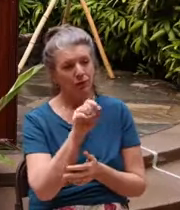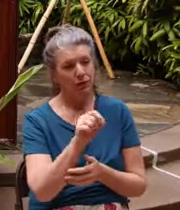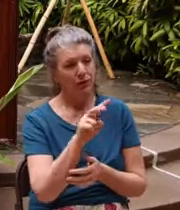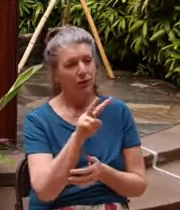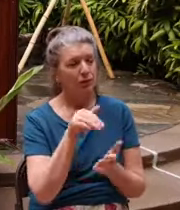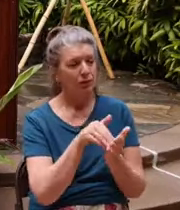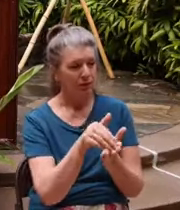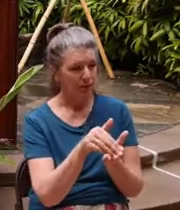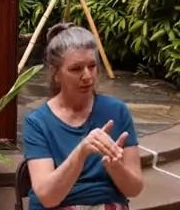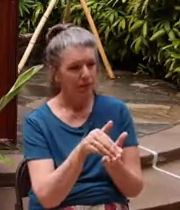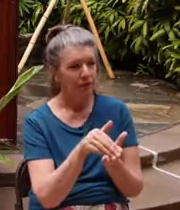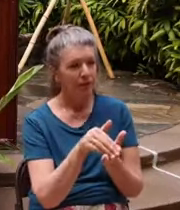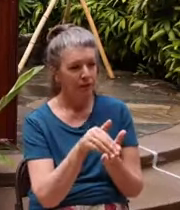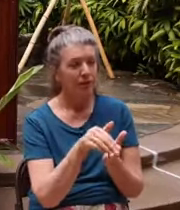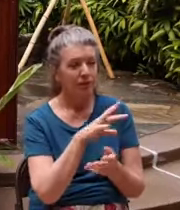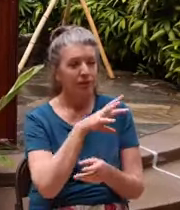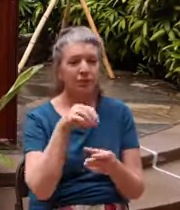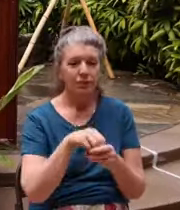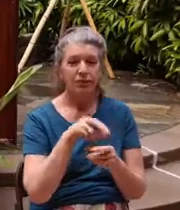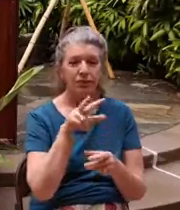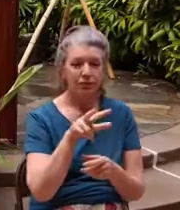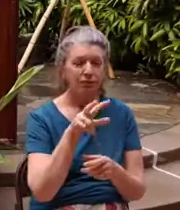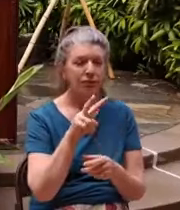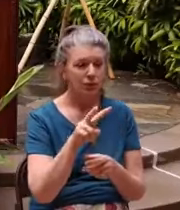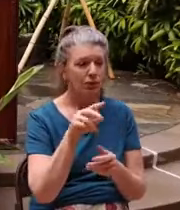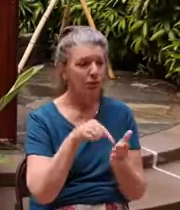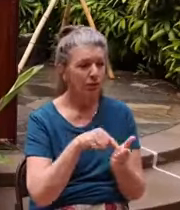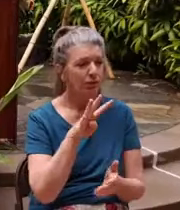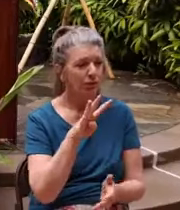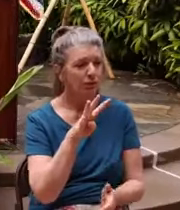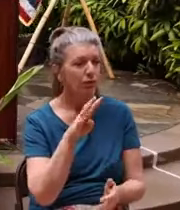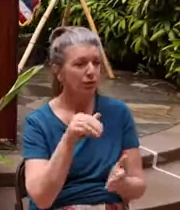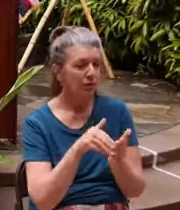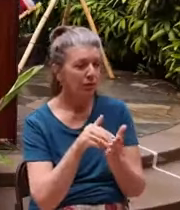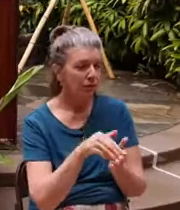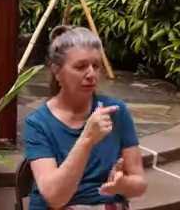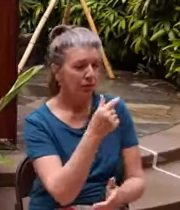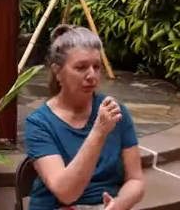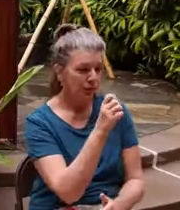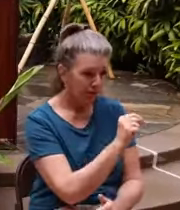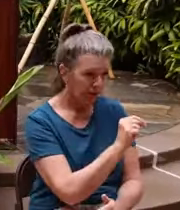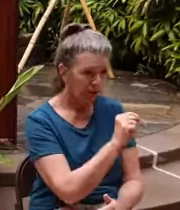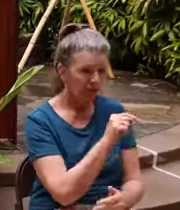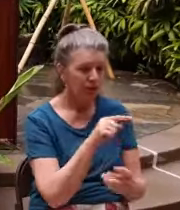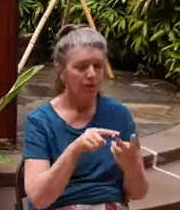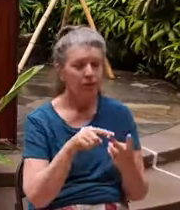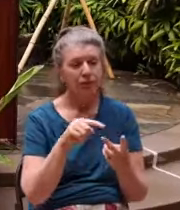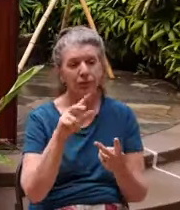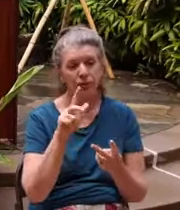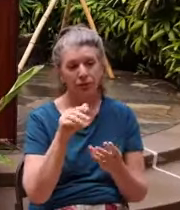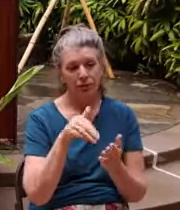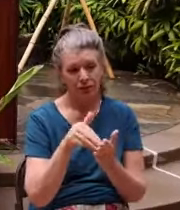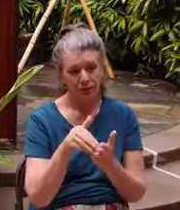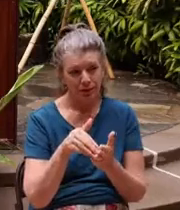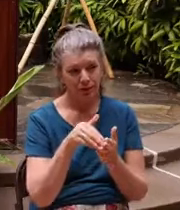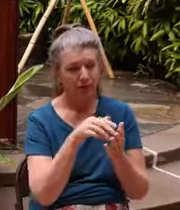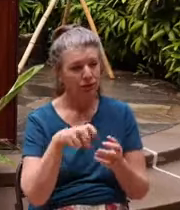$320.2 million. This includes $32.4 million in general excise tax revenue, $23 million in